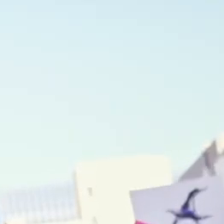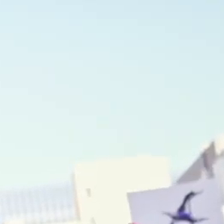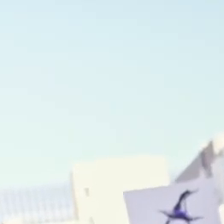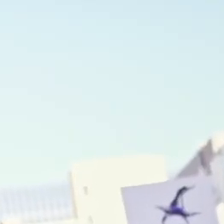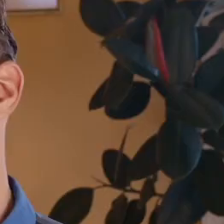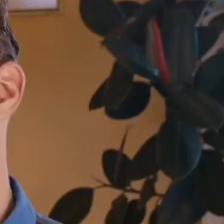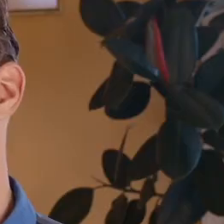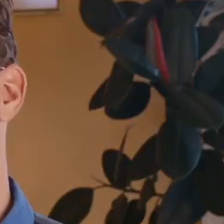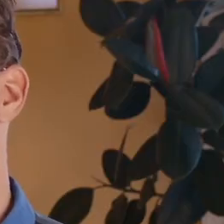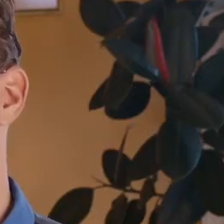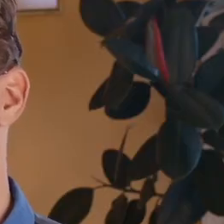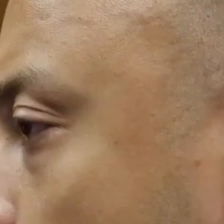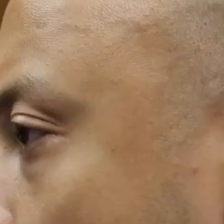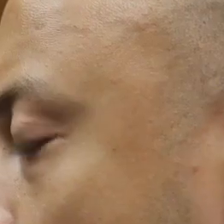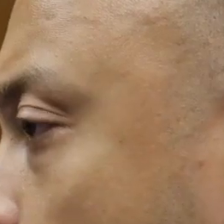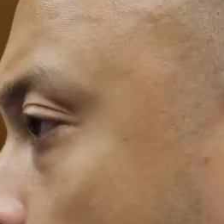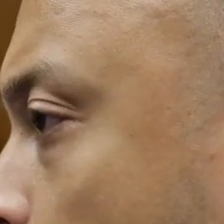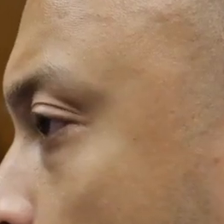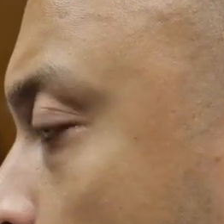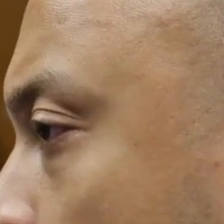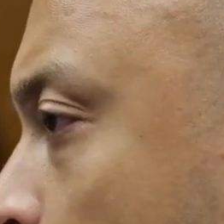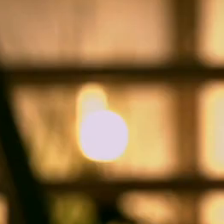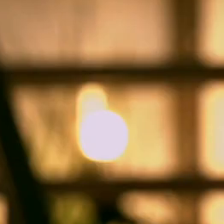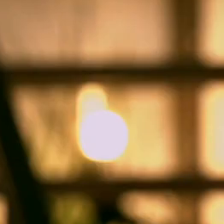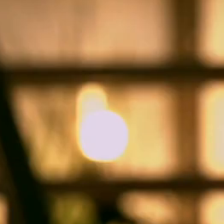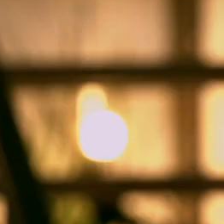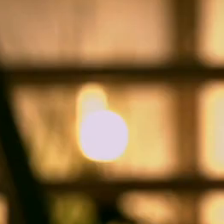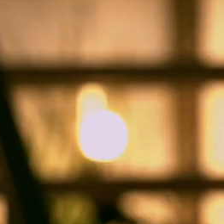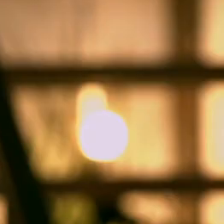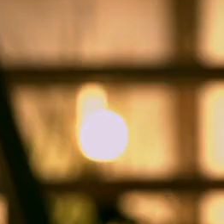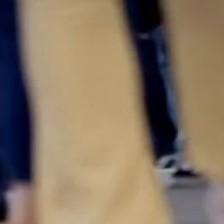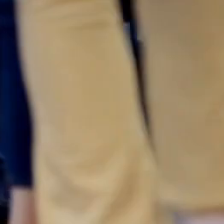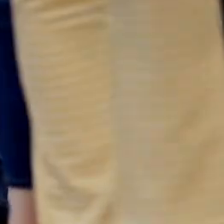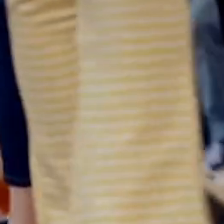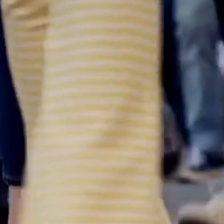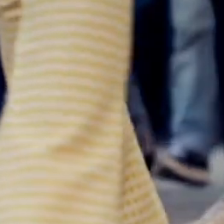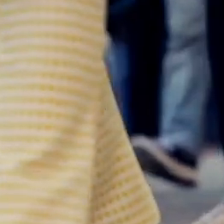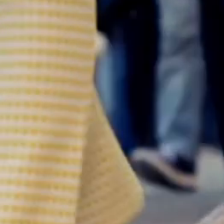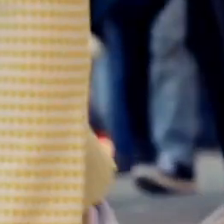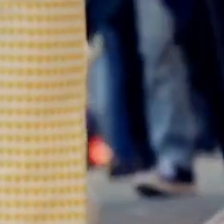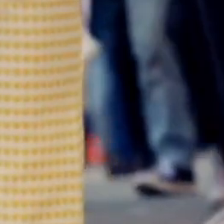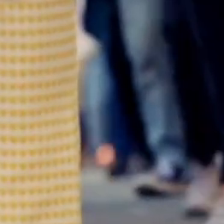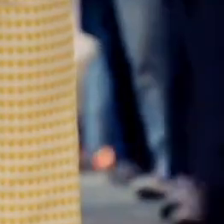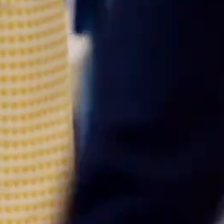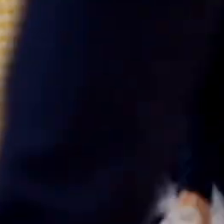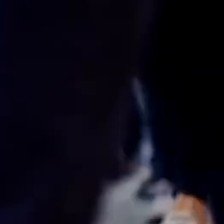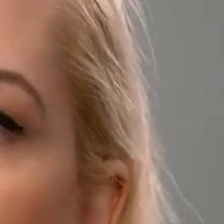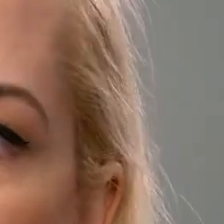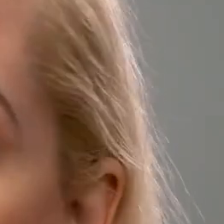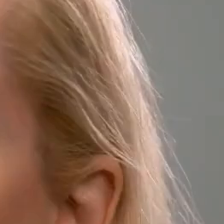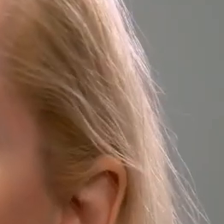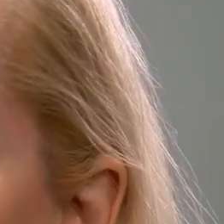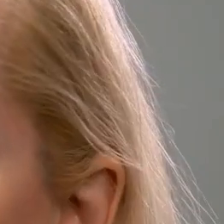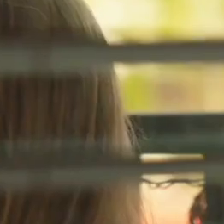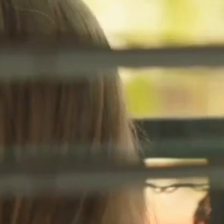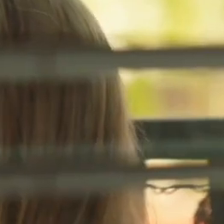can't fix this, nobody can. It has to be about how are we complicit in this? These are the only crimes where we put the victim on trial in a